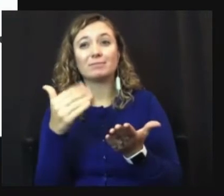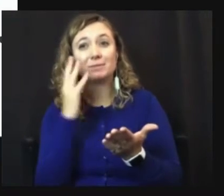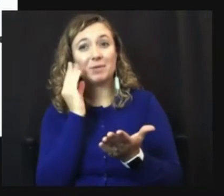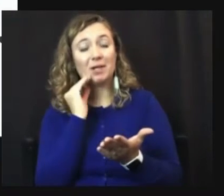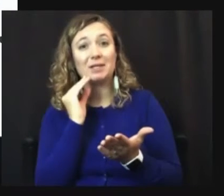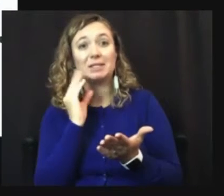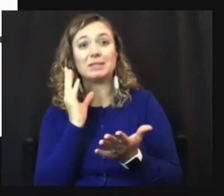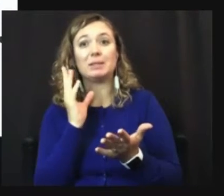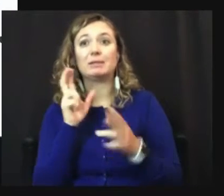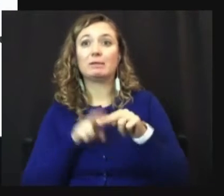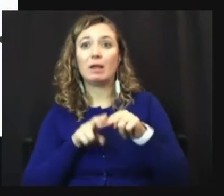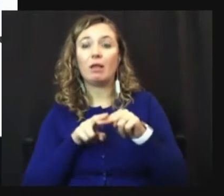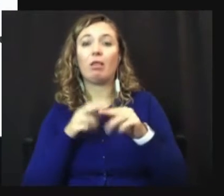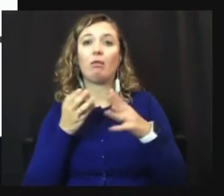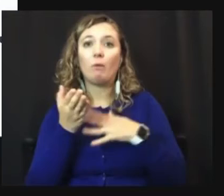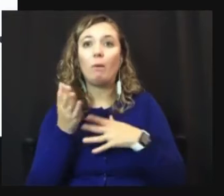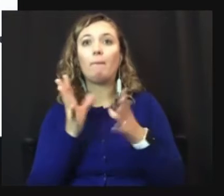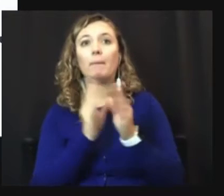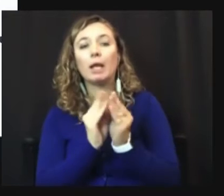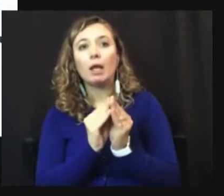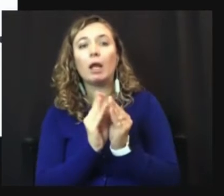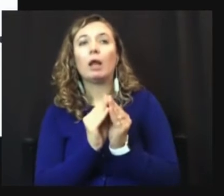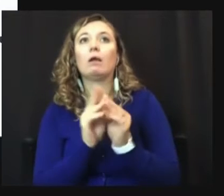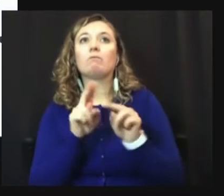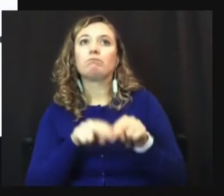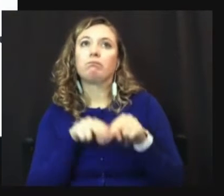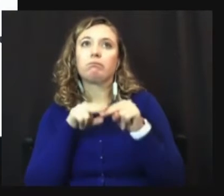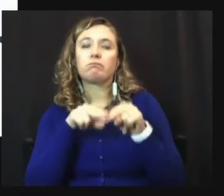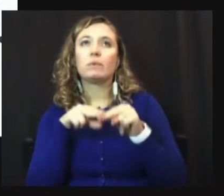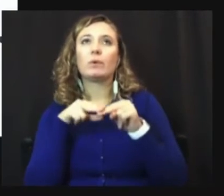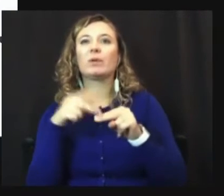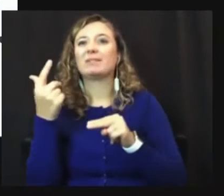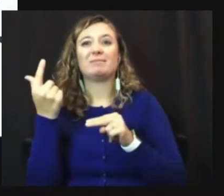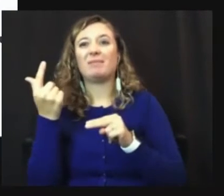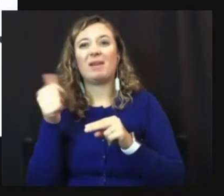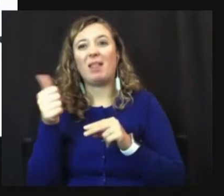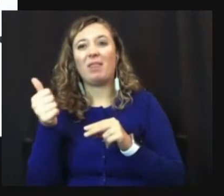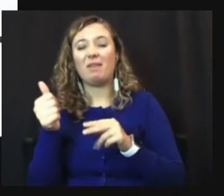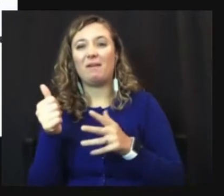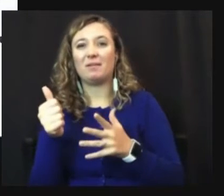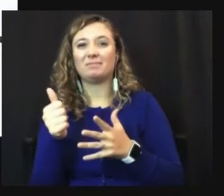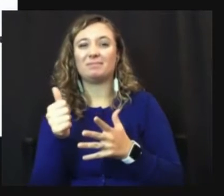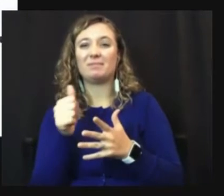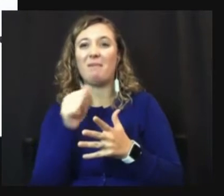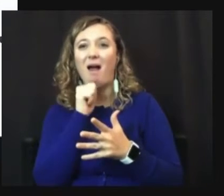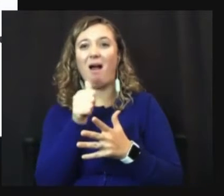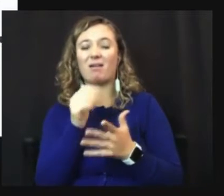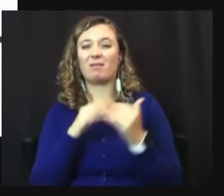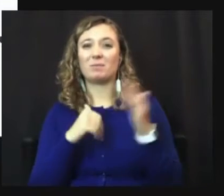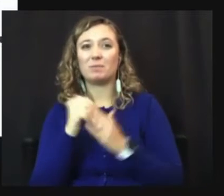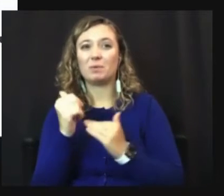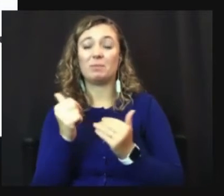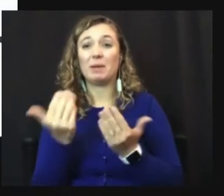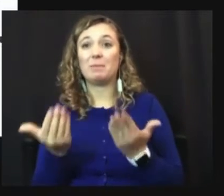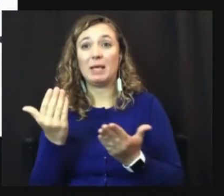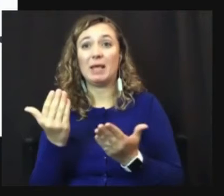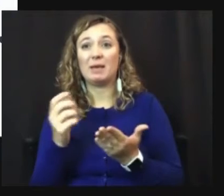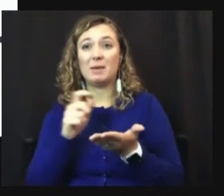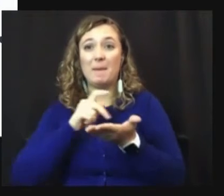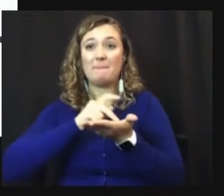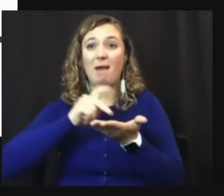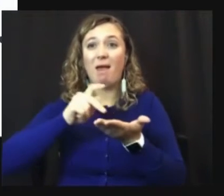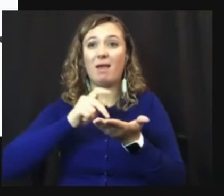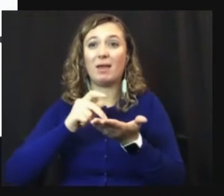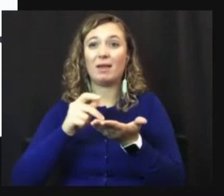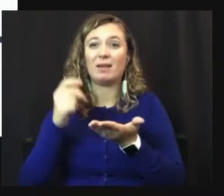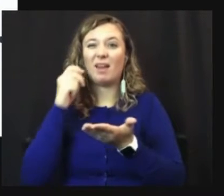sit through something that is uncomfortable and we start biting on our pen or chewing our nails or pop some gum to